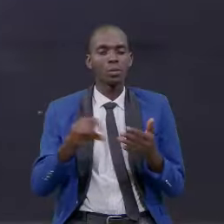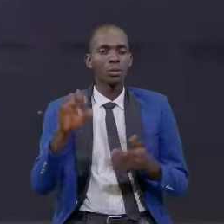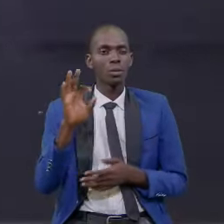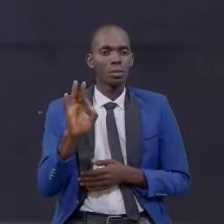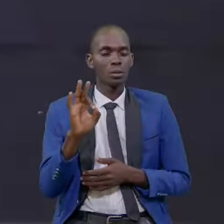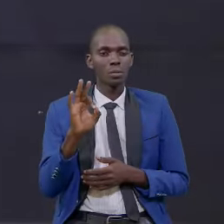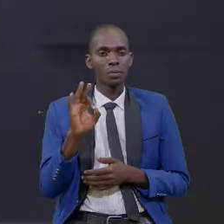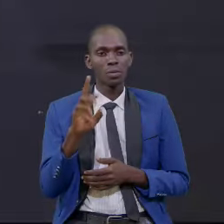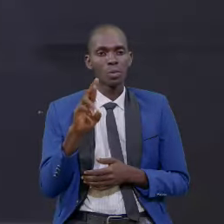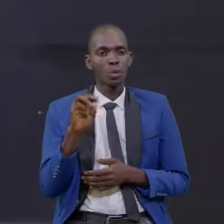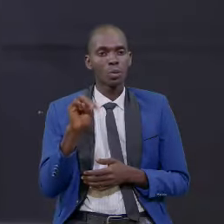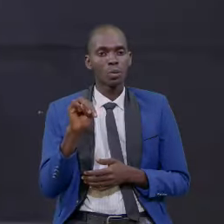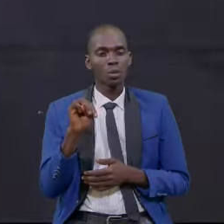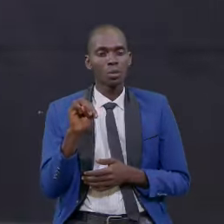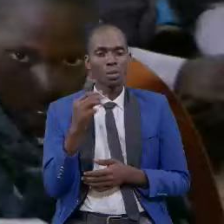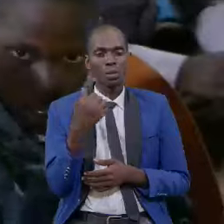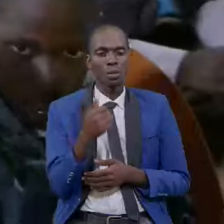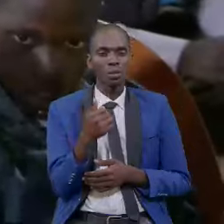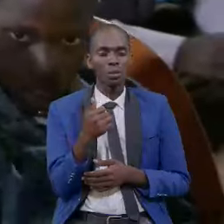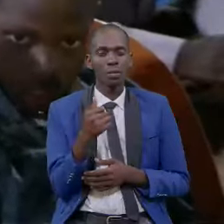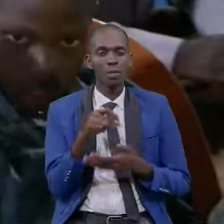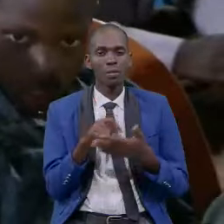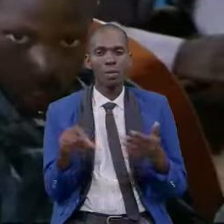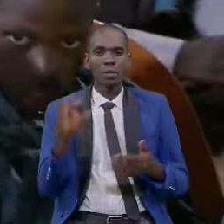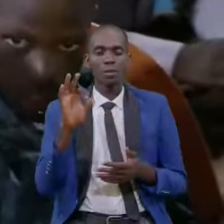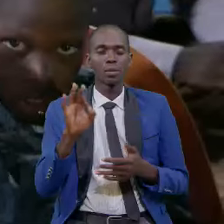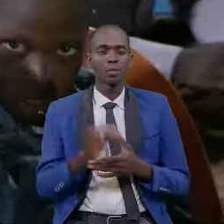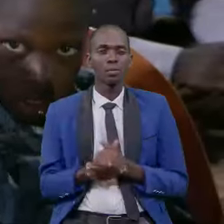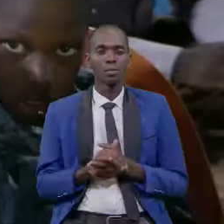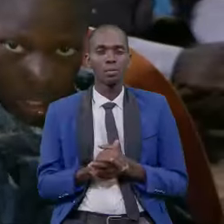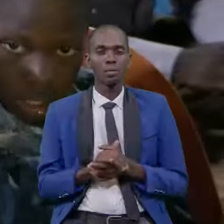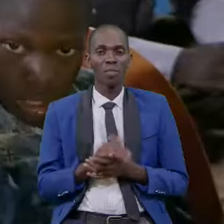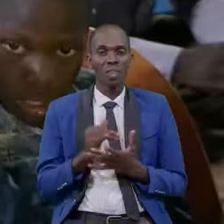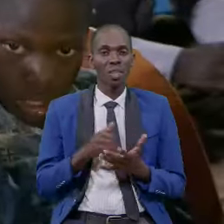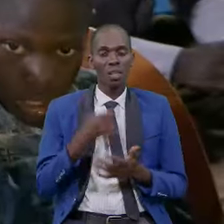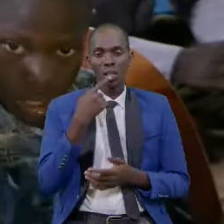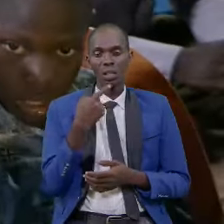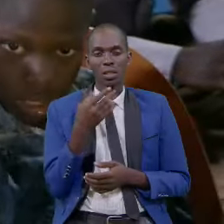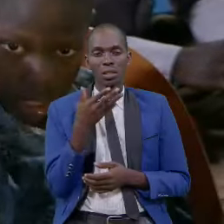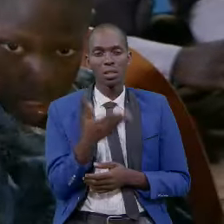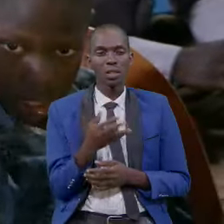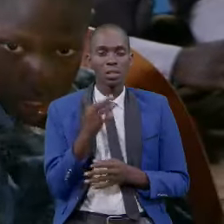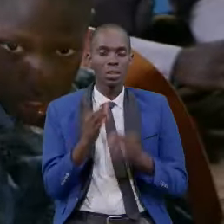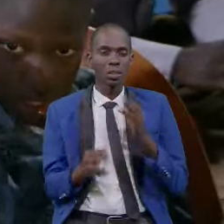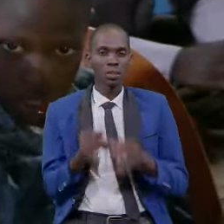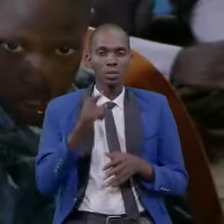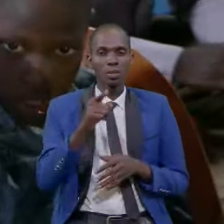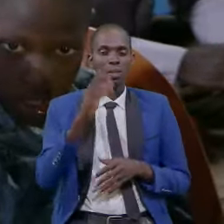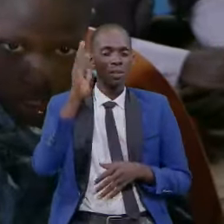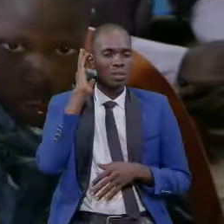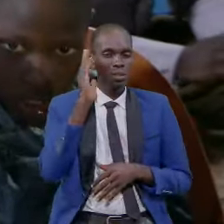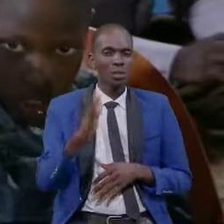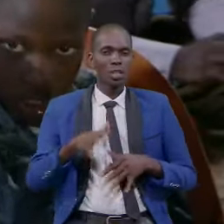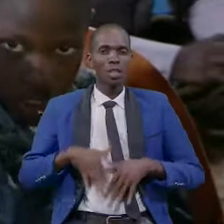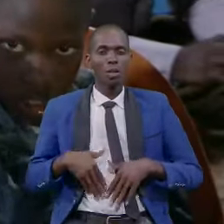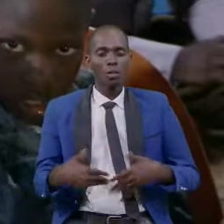chapter 10, reading from verse 9. It says that if thou shalt confess